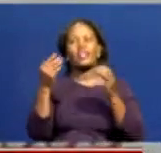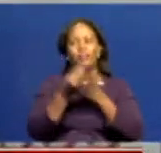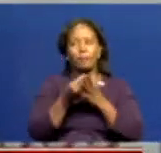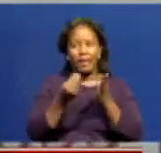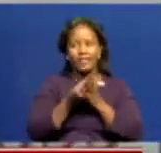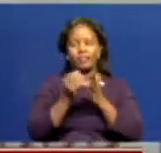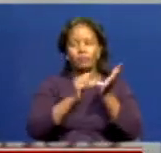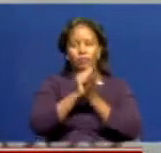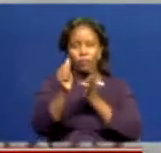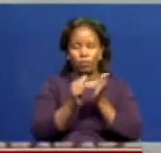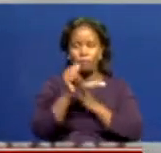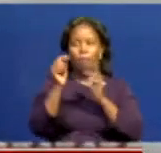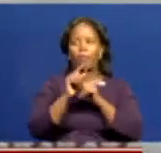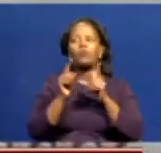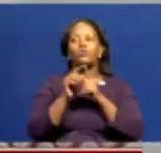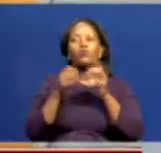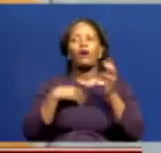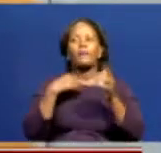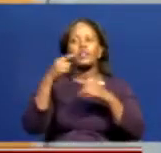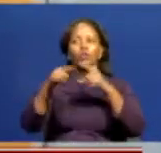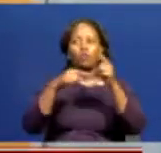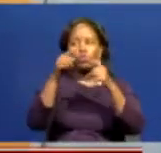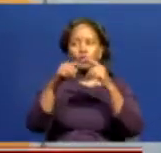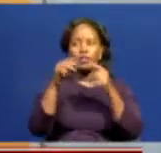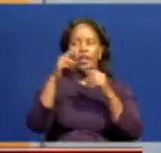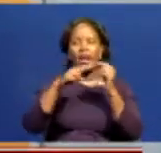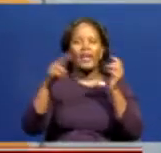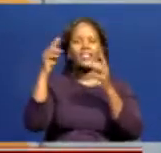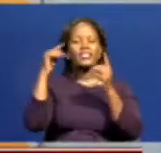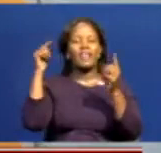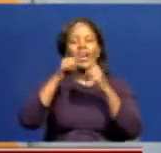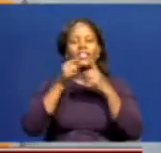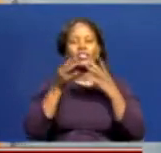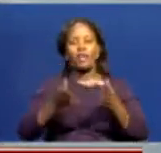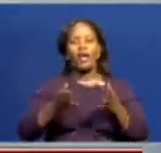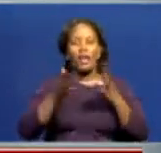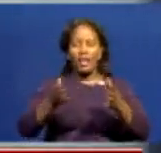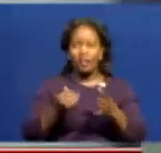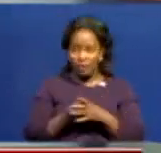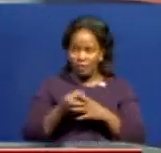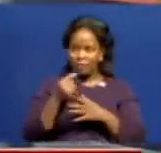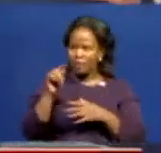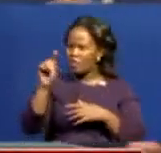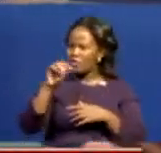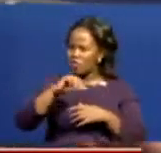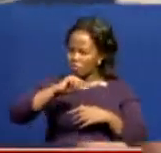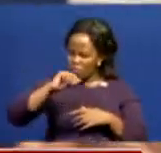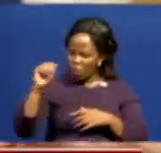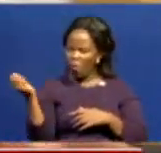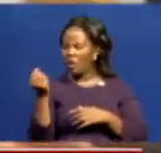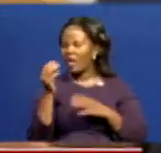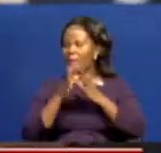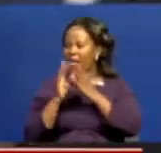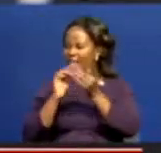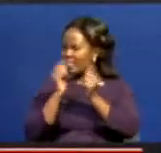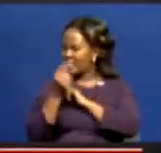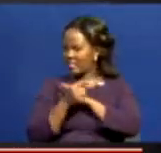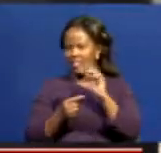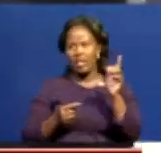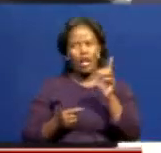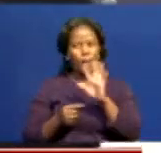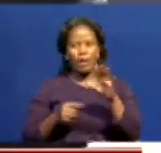has been the highest denomination to date. You just don't wake up and change the currencies. You've got to consider the elements of security, for